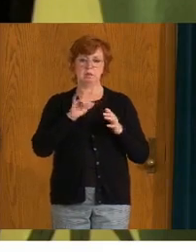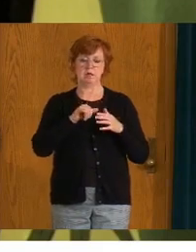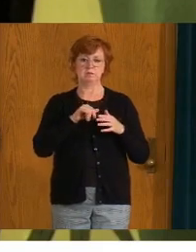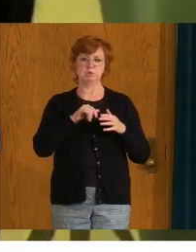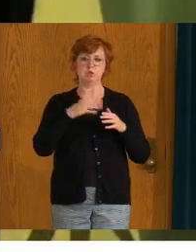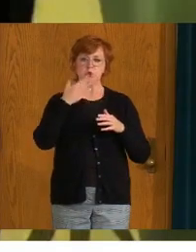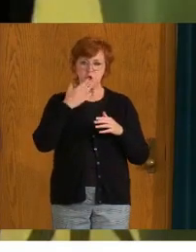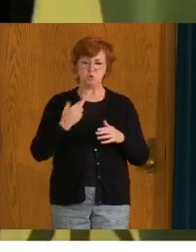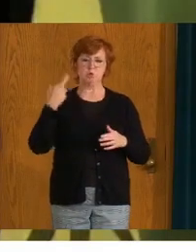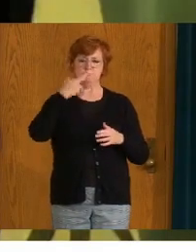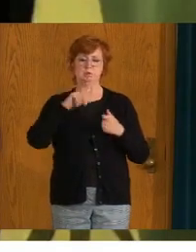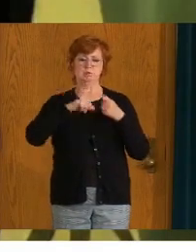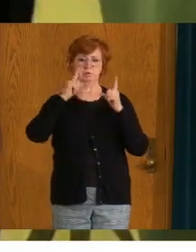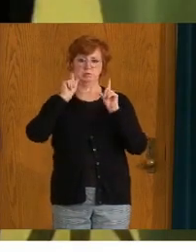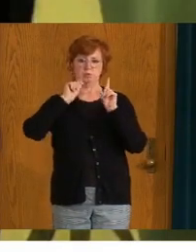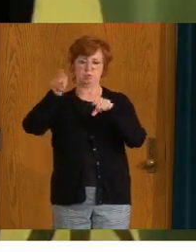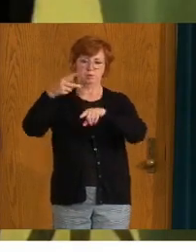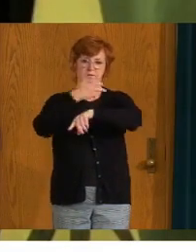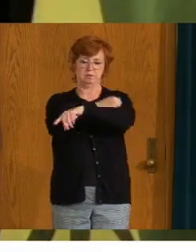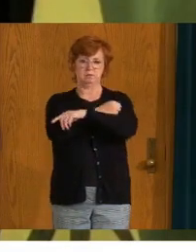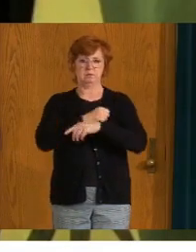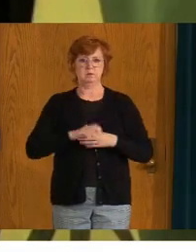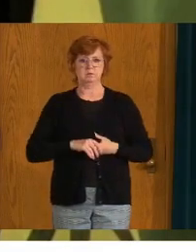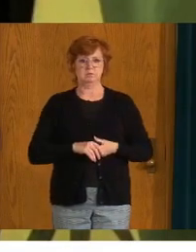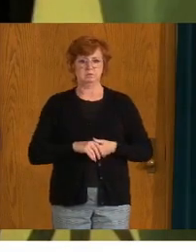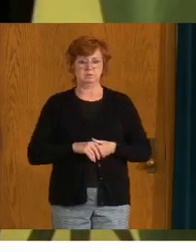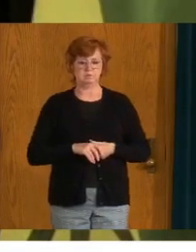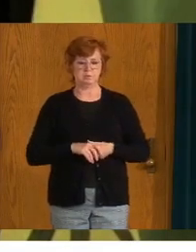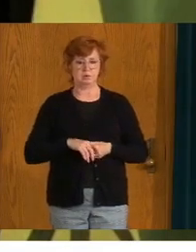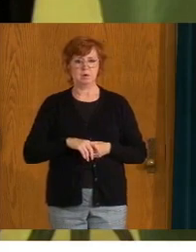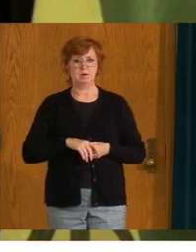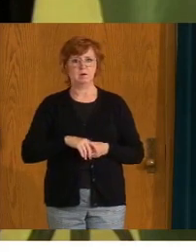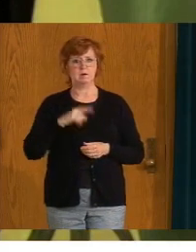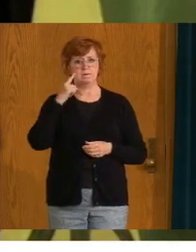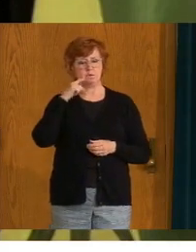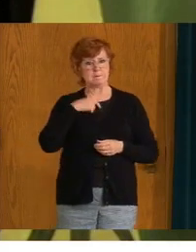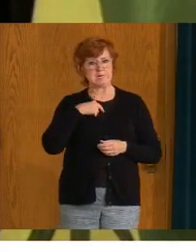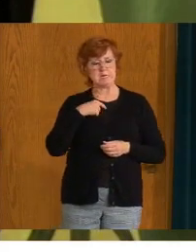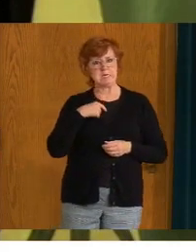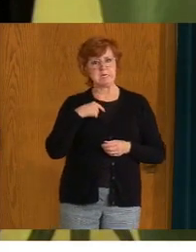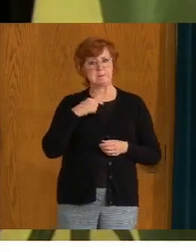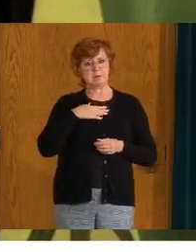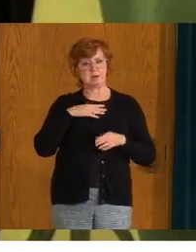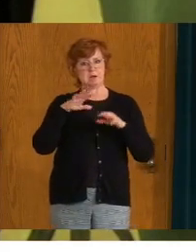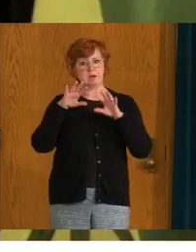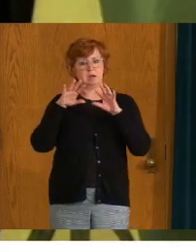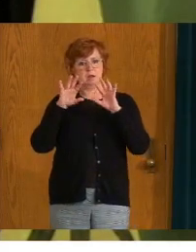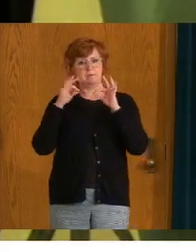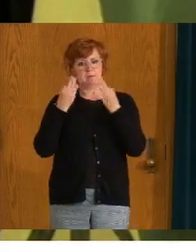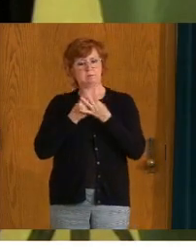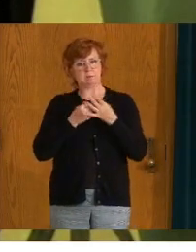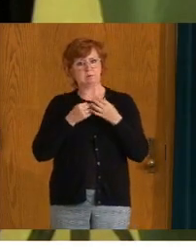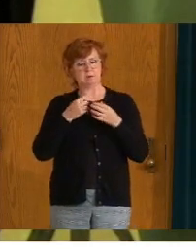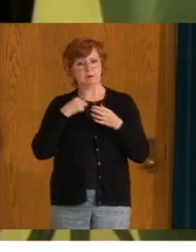know in the communities that I represent and in the community where I live, nieces and nephews have been required to